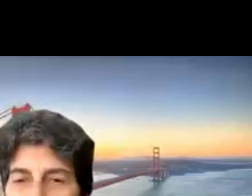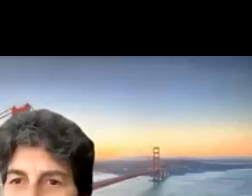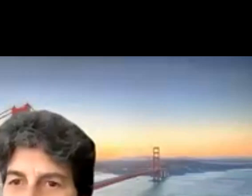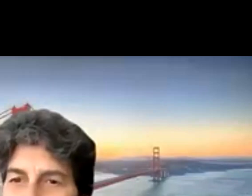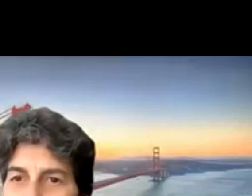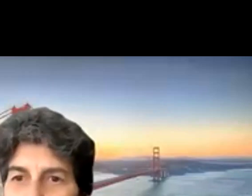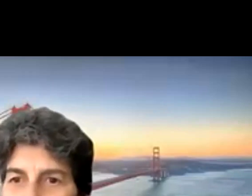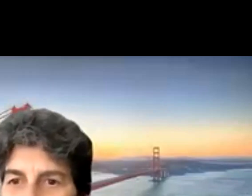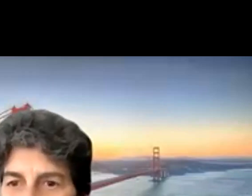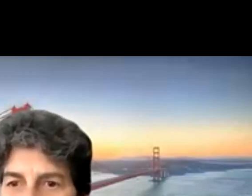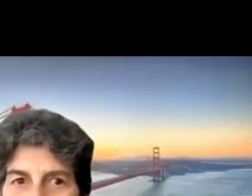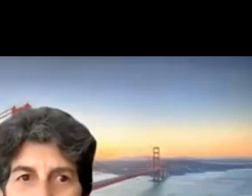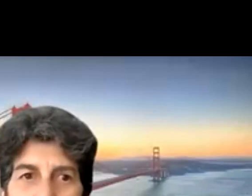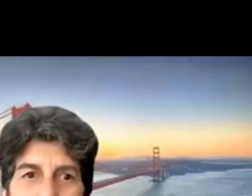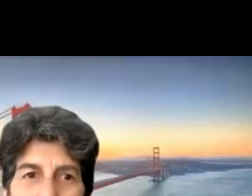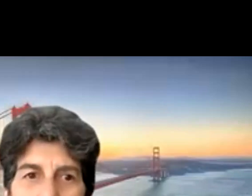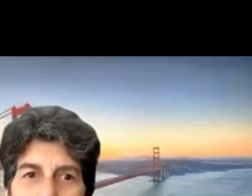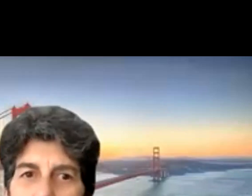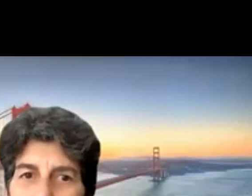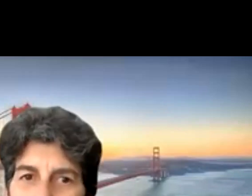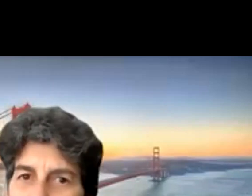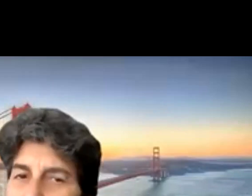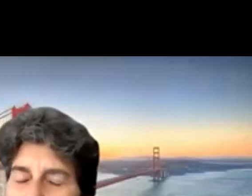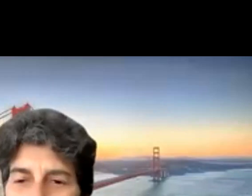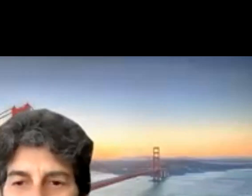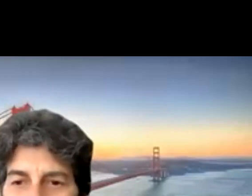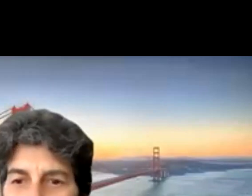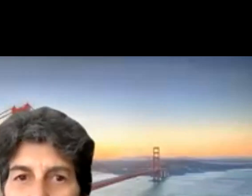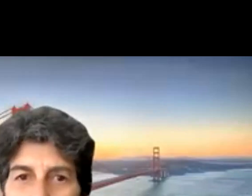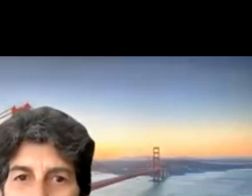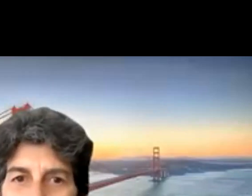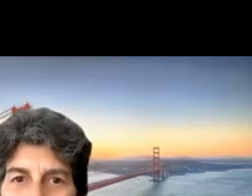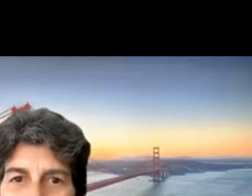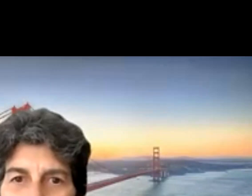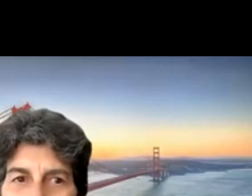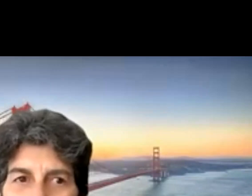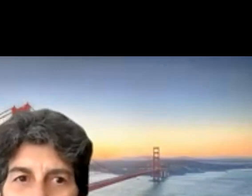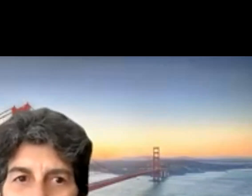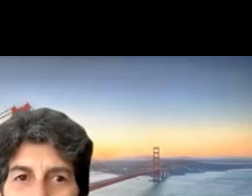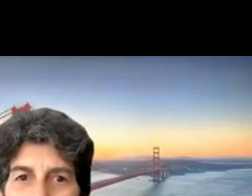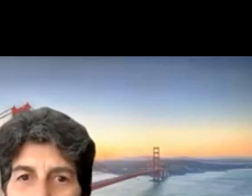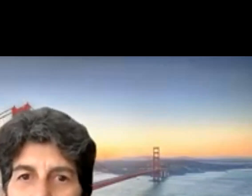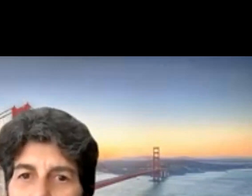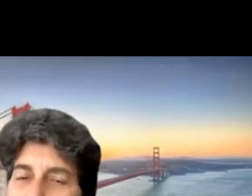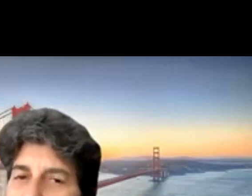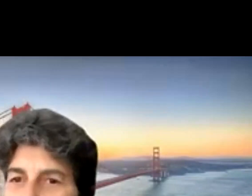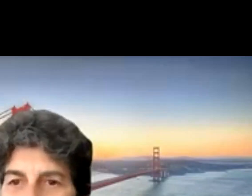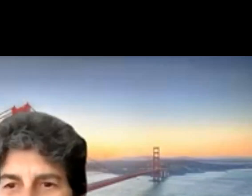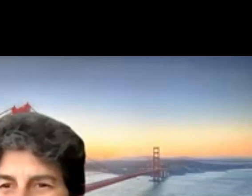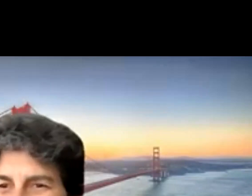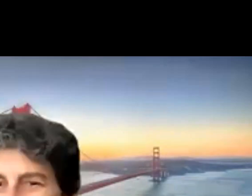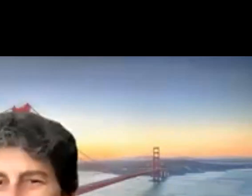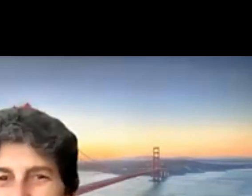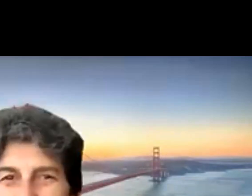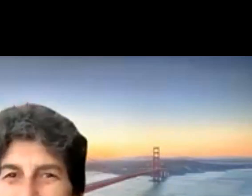purpose of advancing community living, inclusion and integration across this state. And the